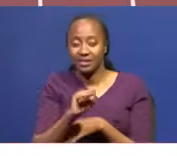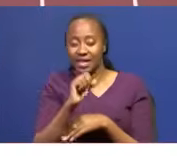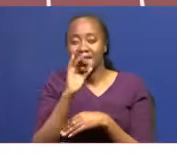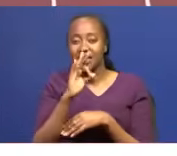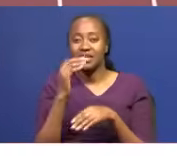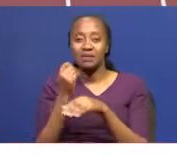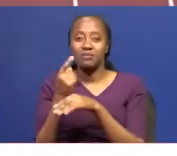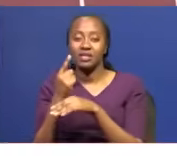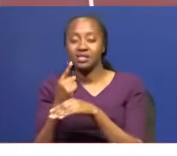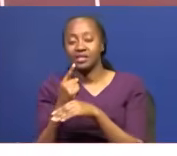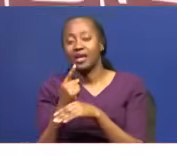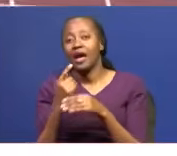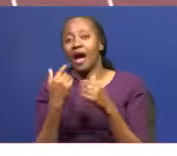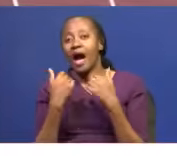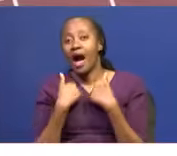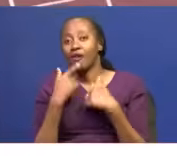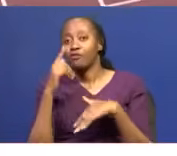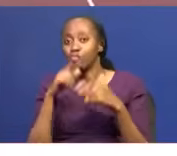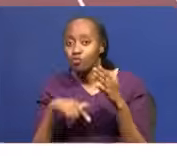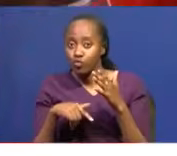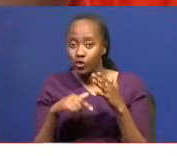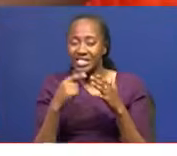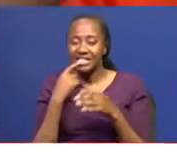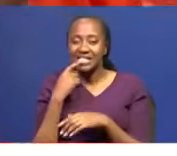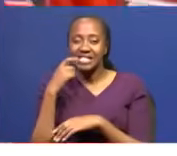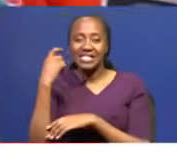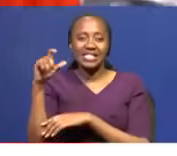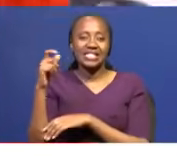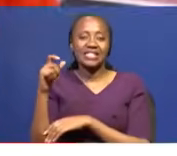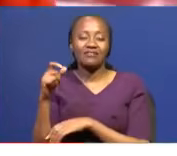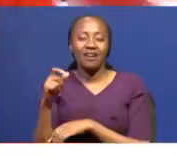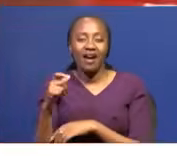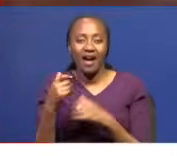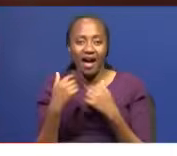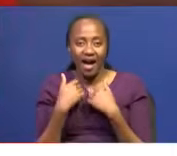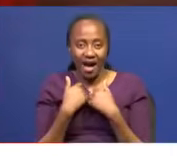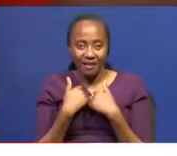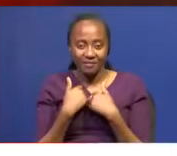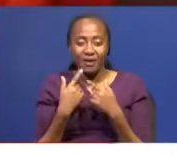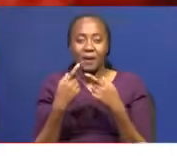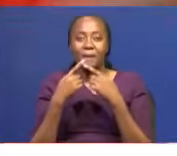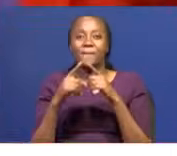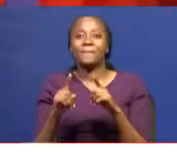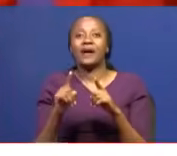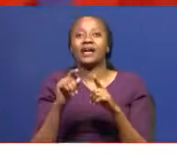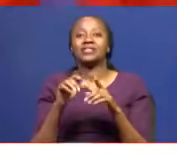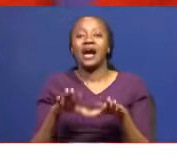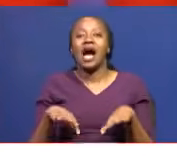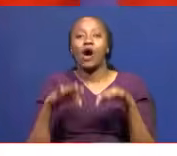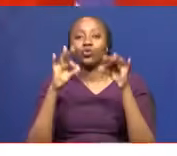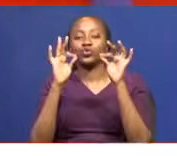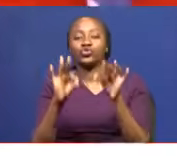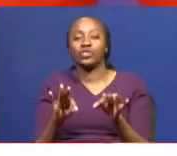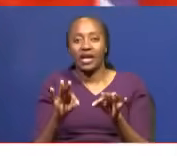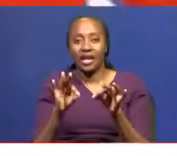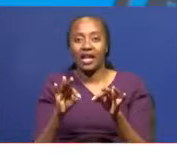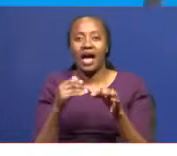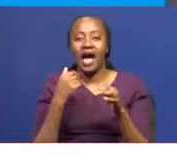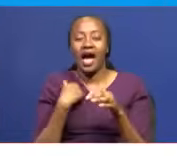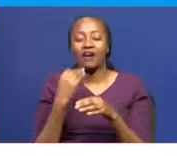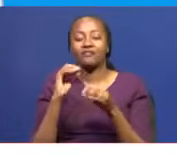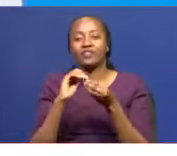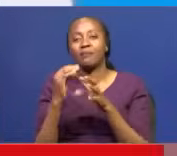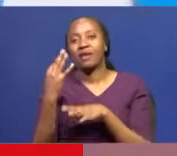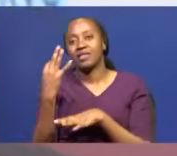54.92 seconds to secure silver and her first major championship medal. Australia's Jessica Hall settled for bronze in 3